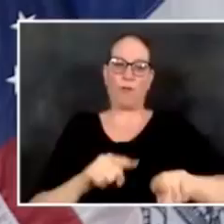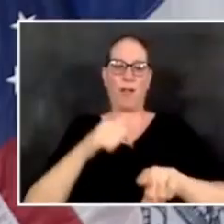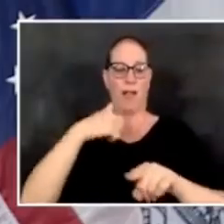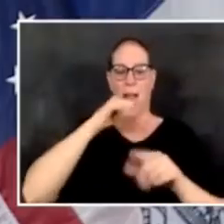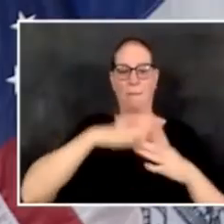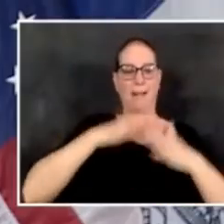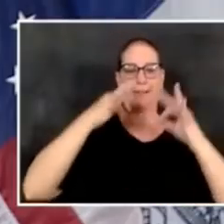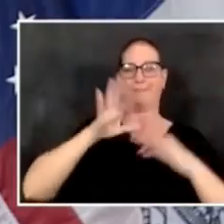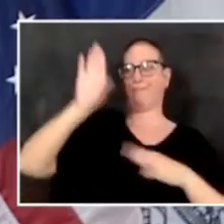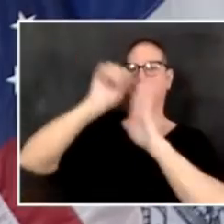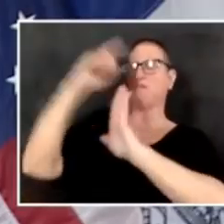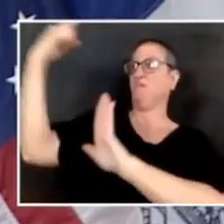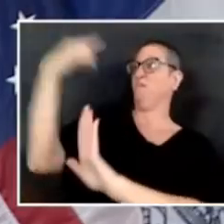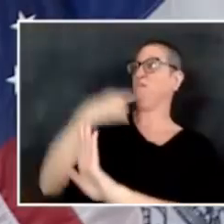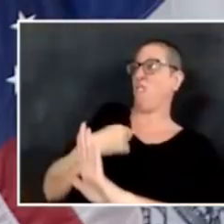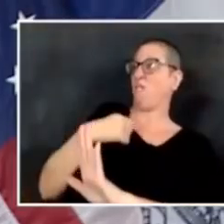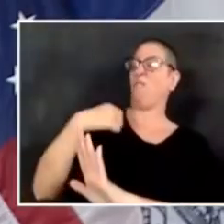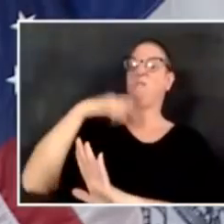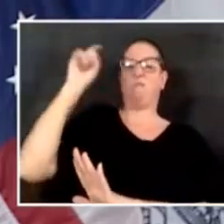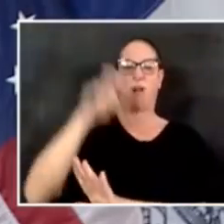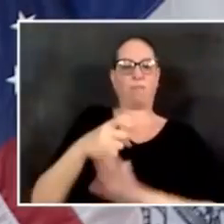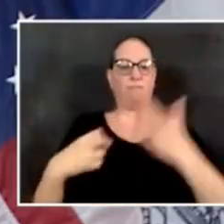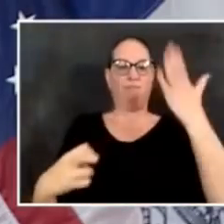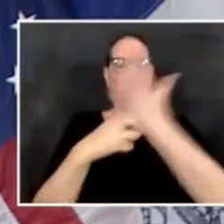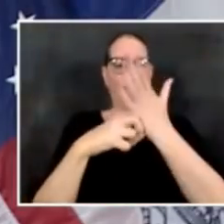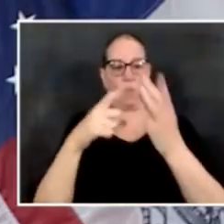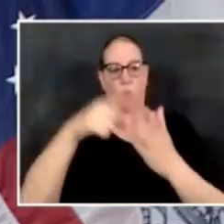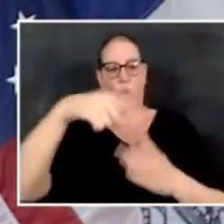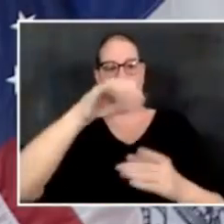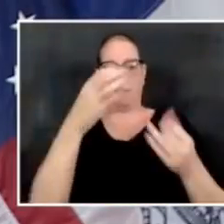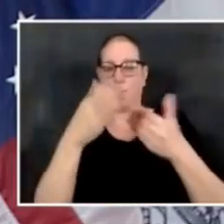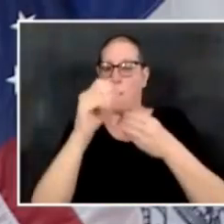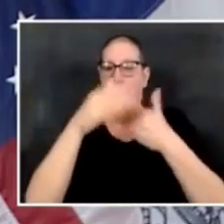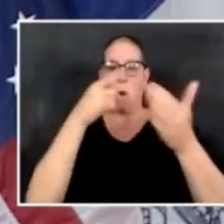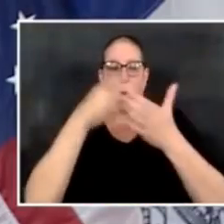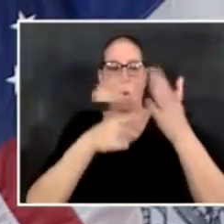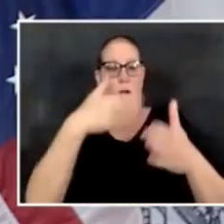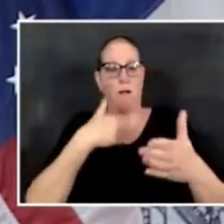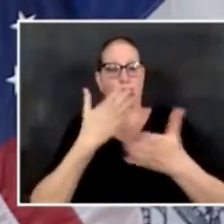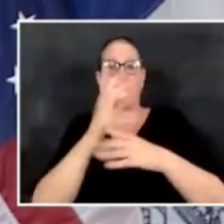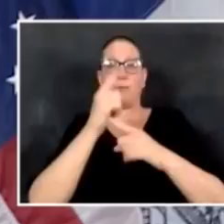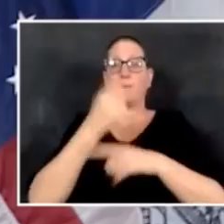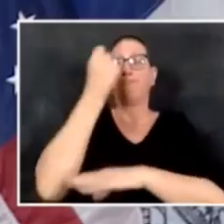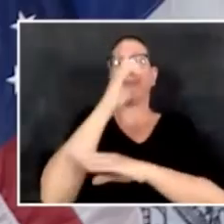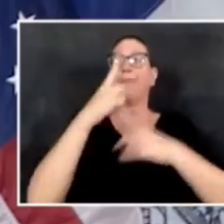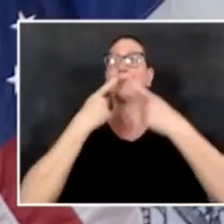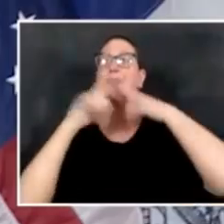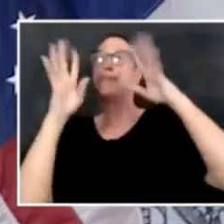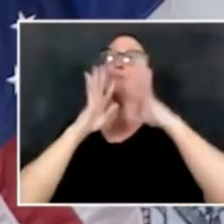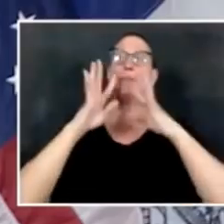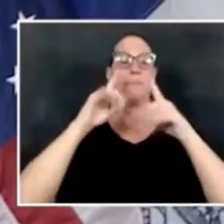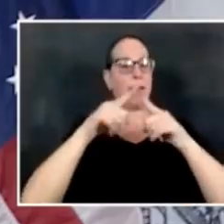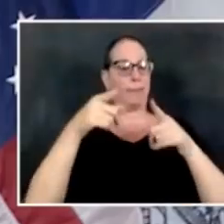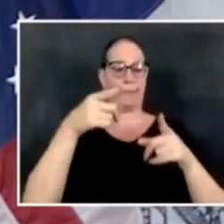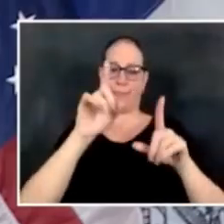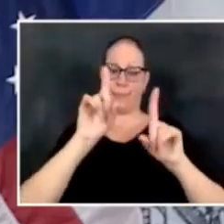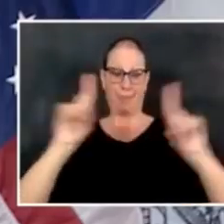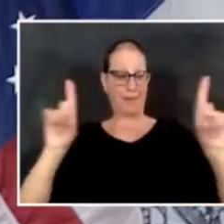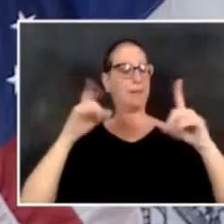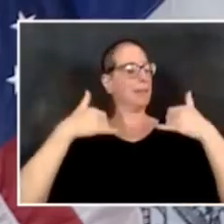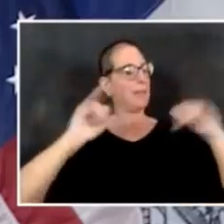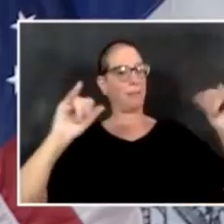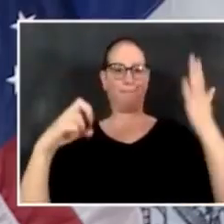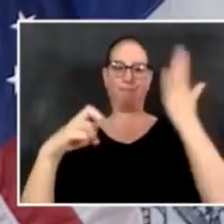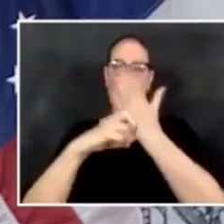while we greatly, greatly respect the right of people to protest, there should not be protests taking place in the middle